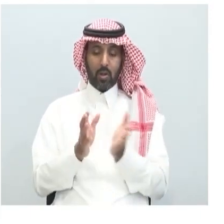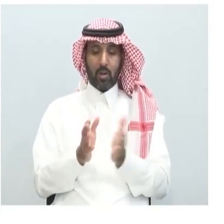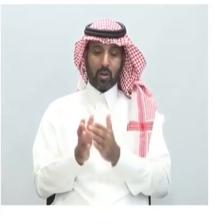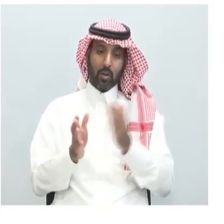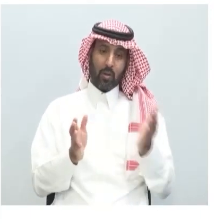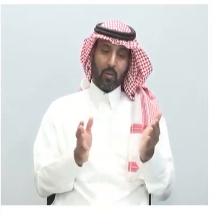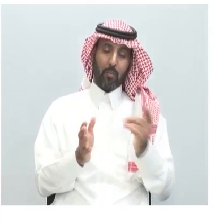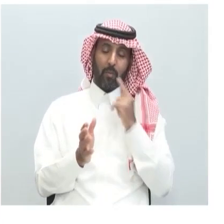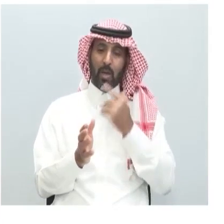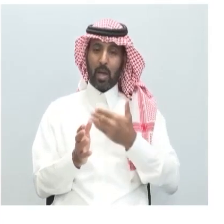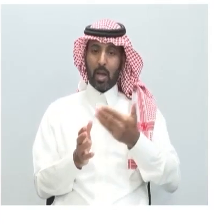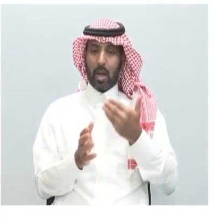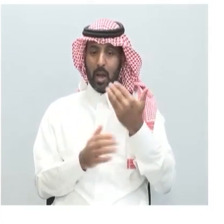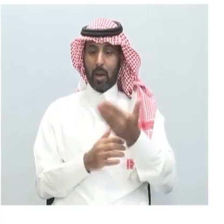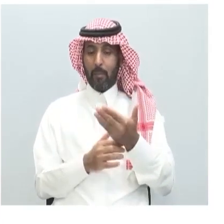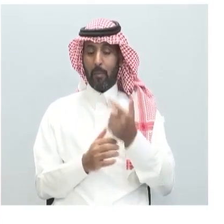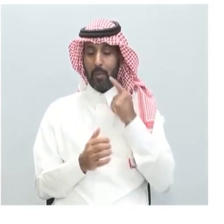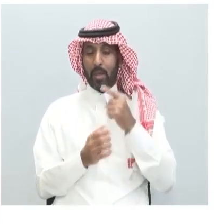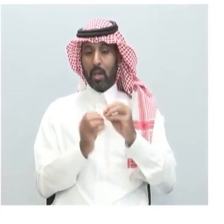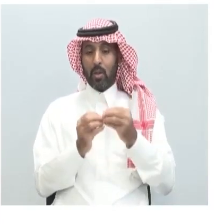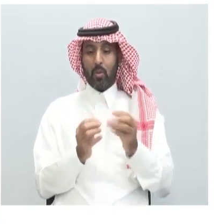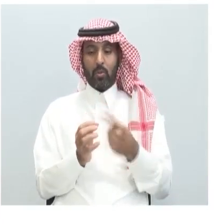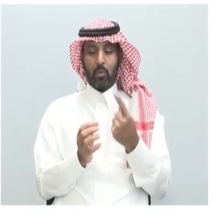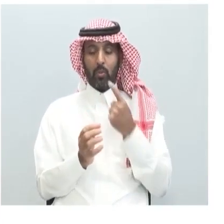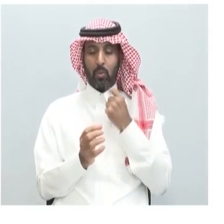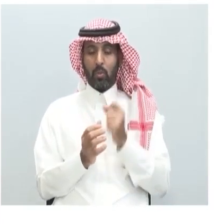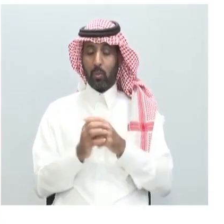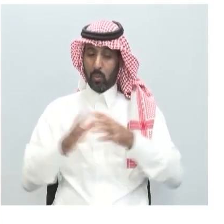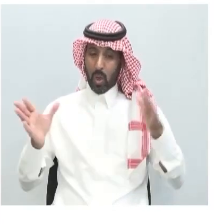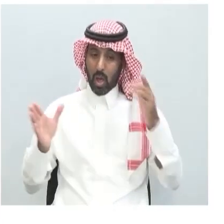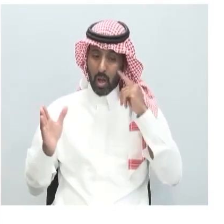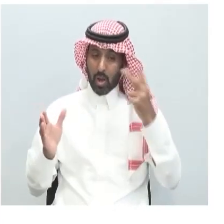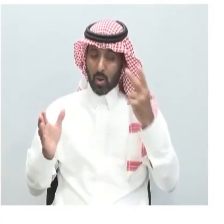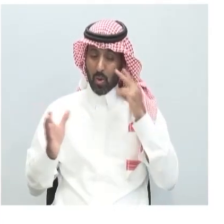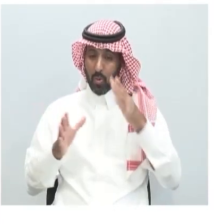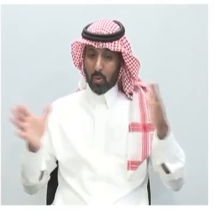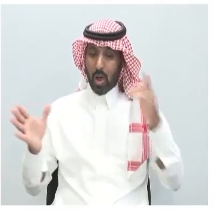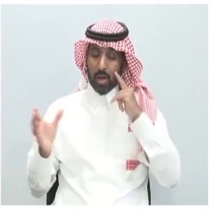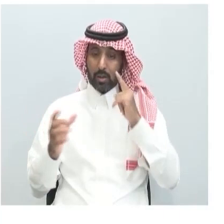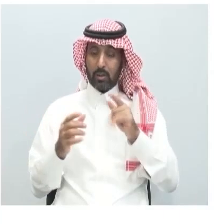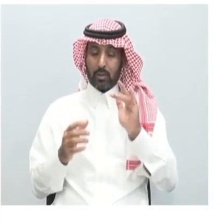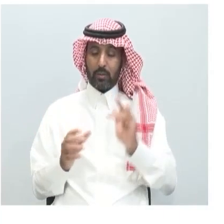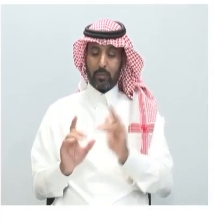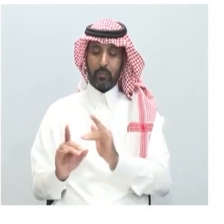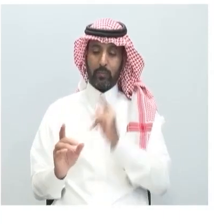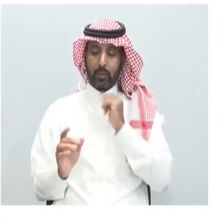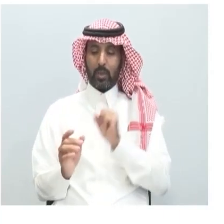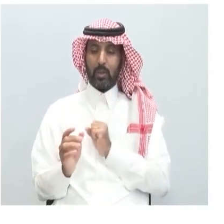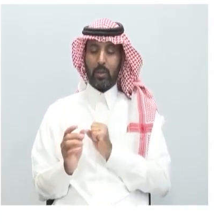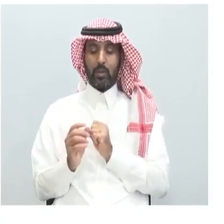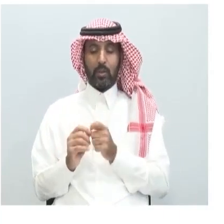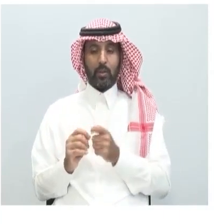before color. Again, I have two large brown sofas in my living room. Note